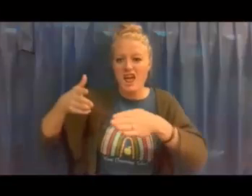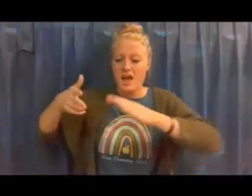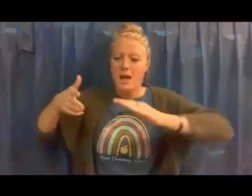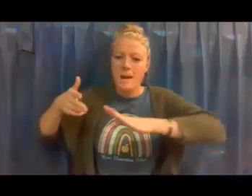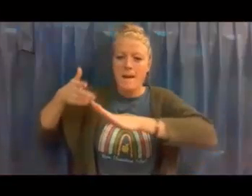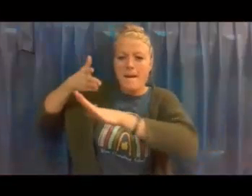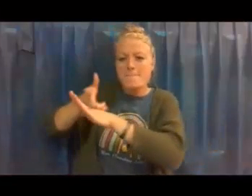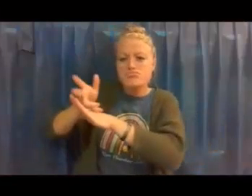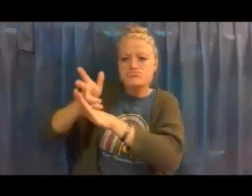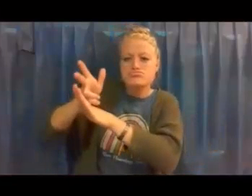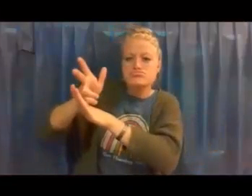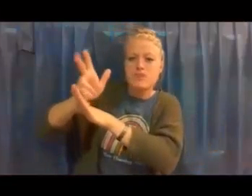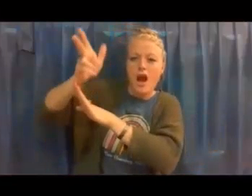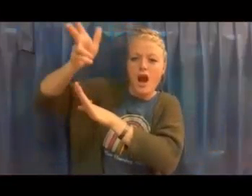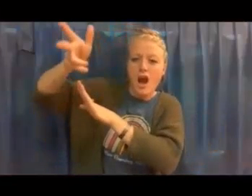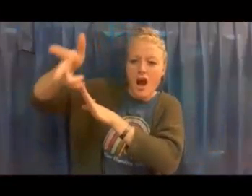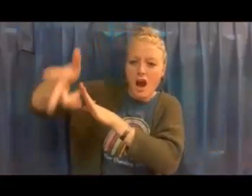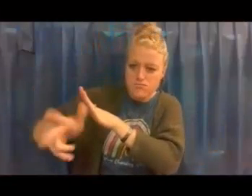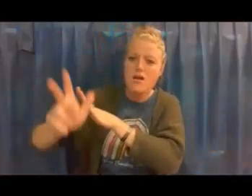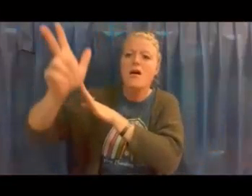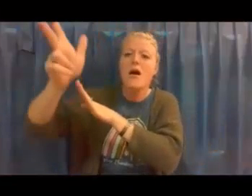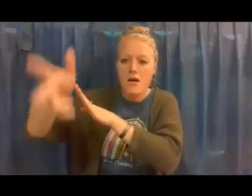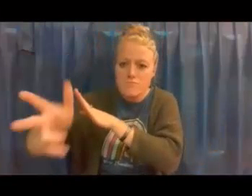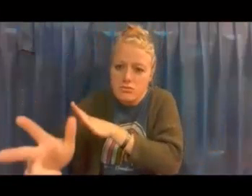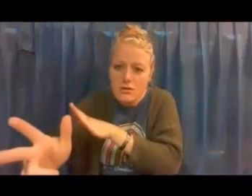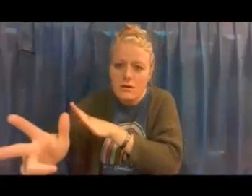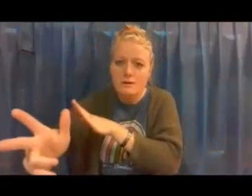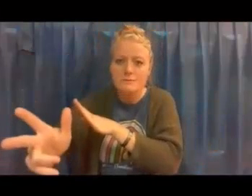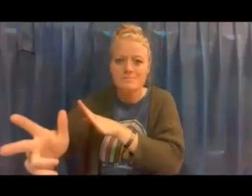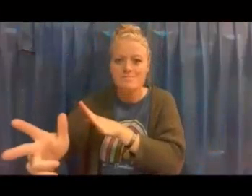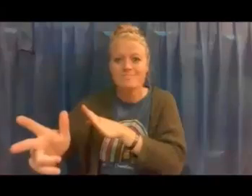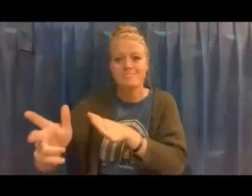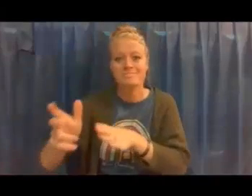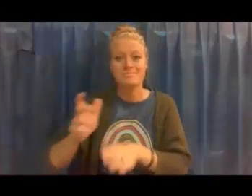Super cool. It can drive up ramps.